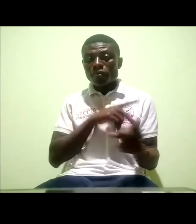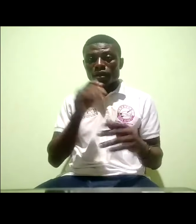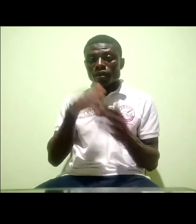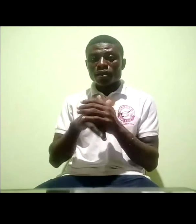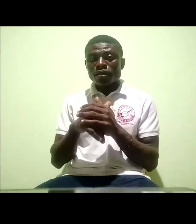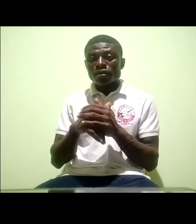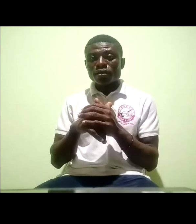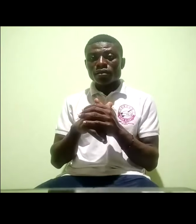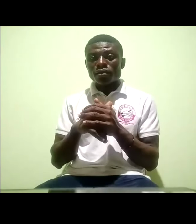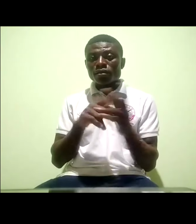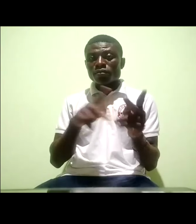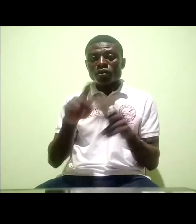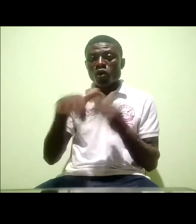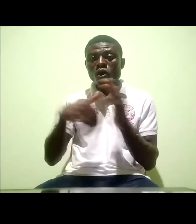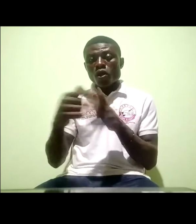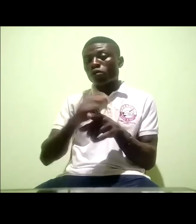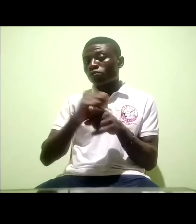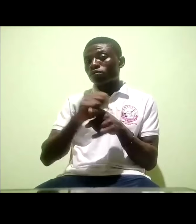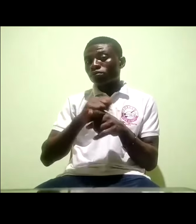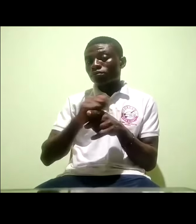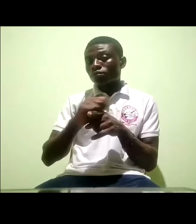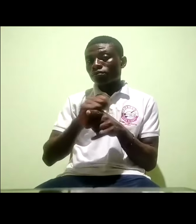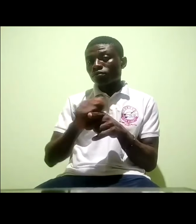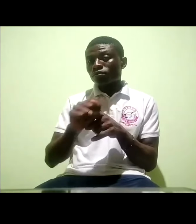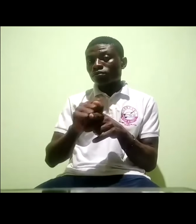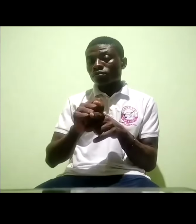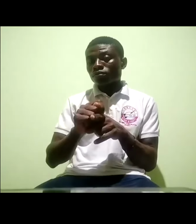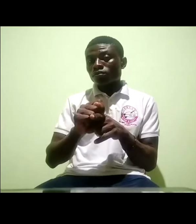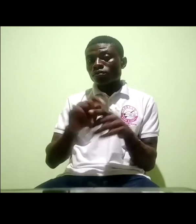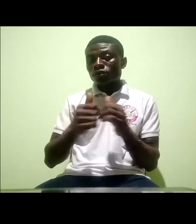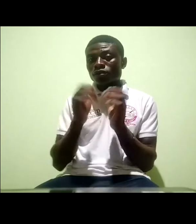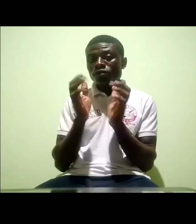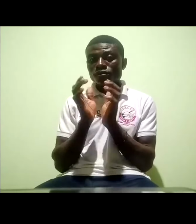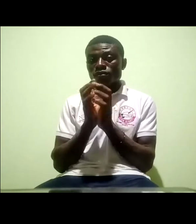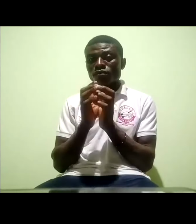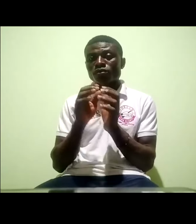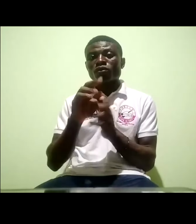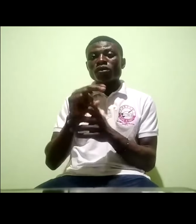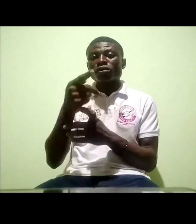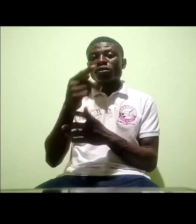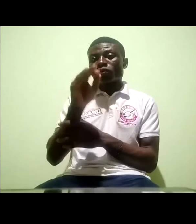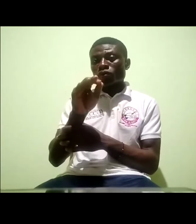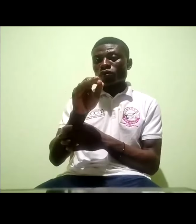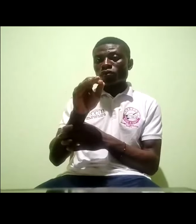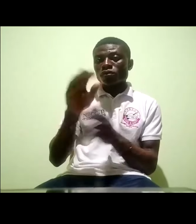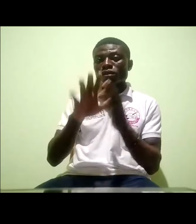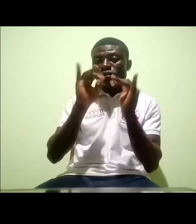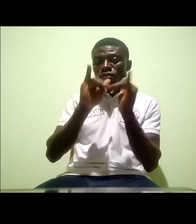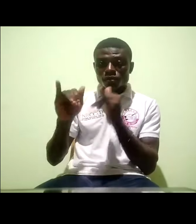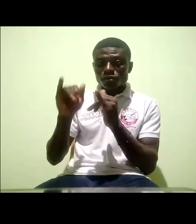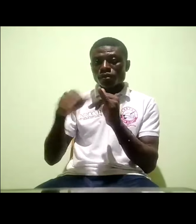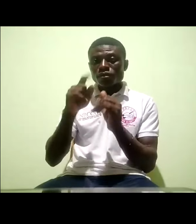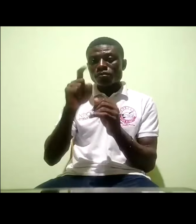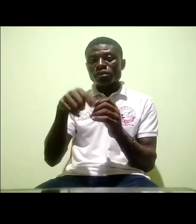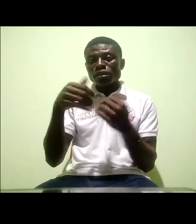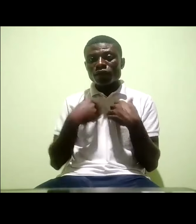getting those trainings, to get connected to organizations and individuals to get those trainings.